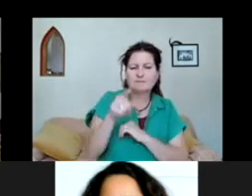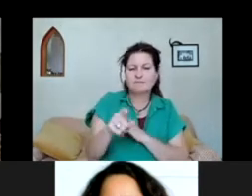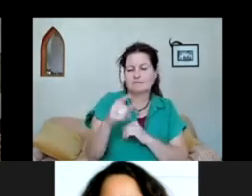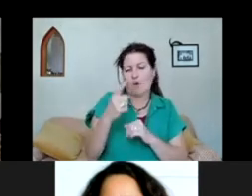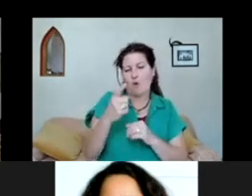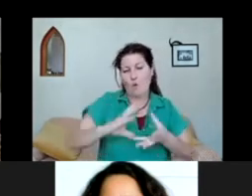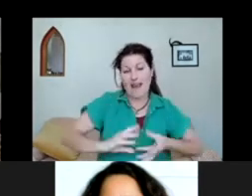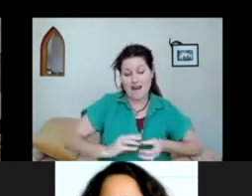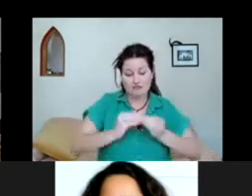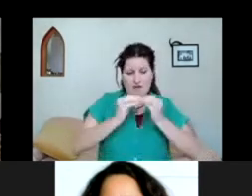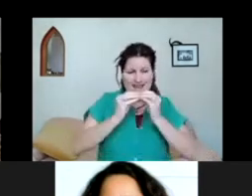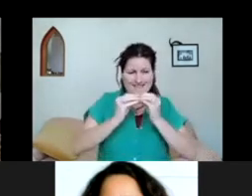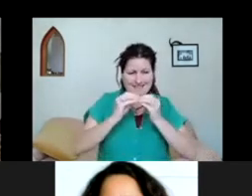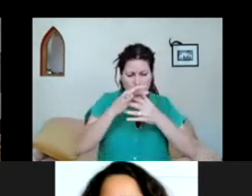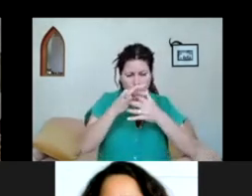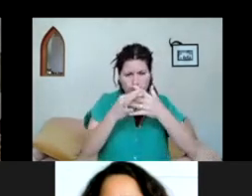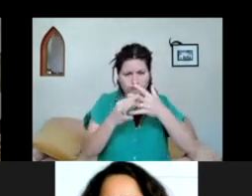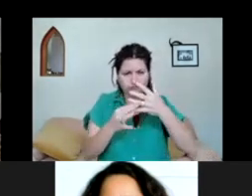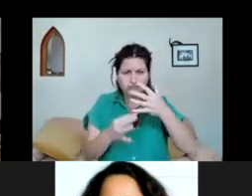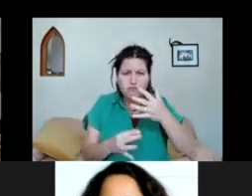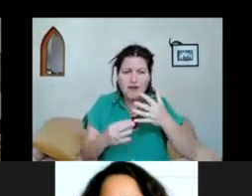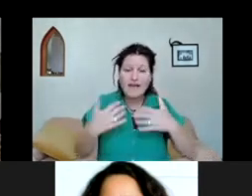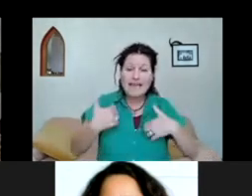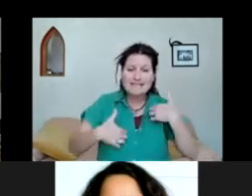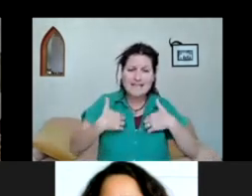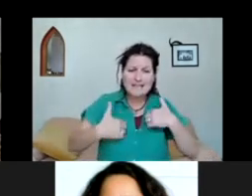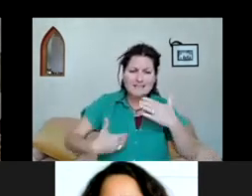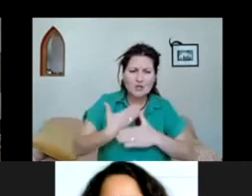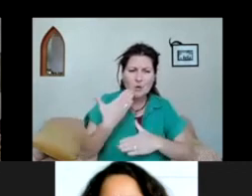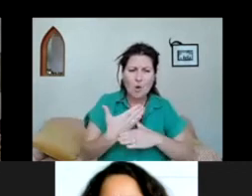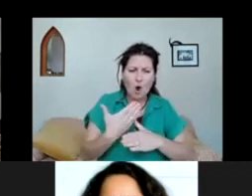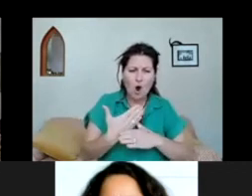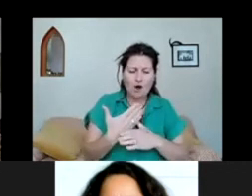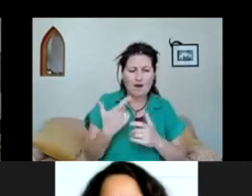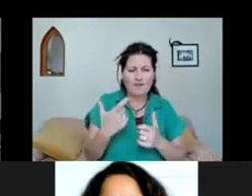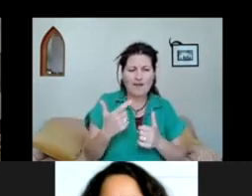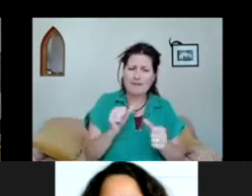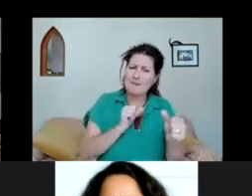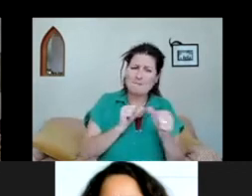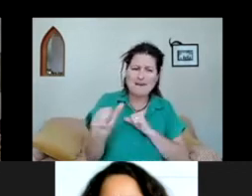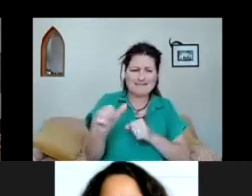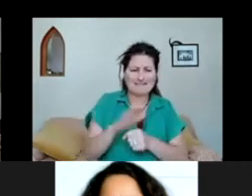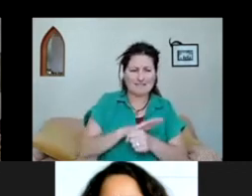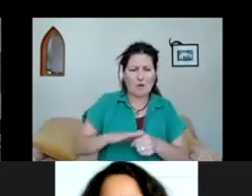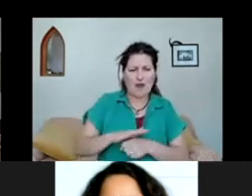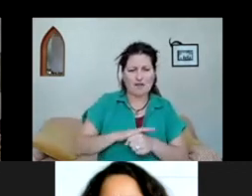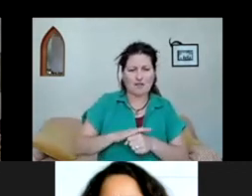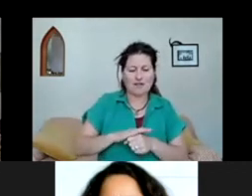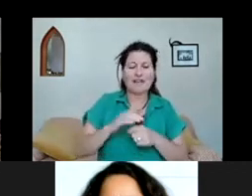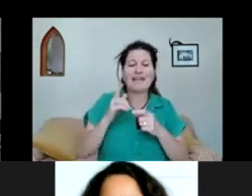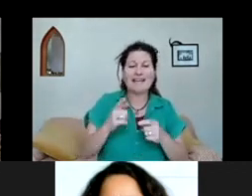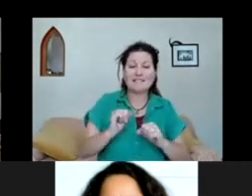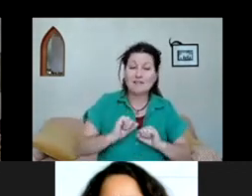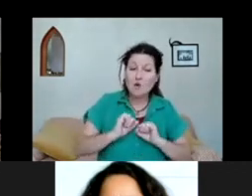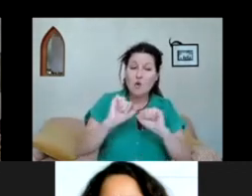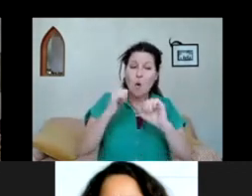new starting points for new work, nothing would make us happier than that work would go on and have another life,